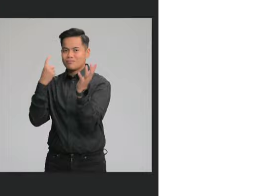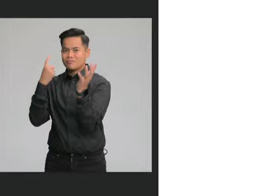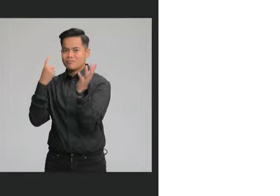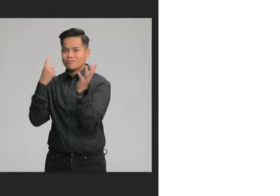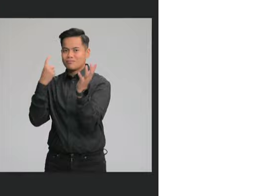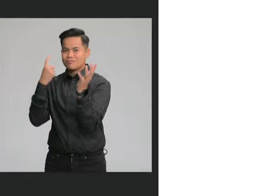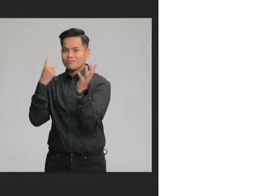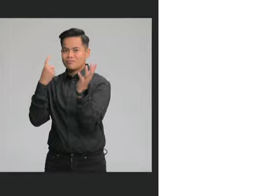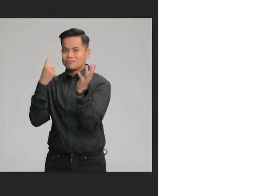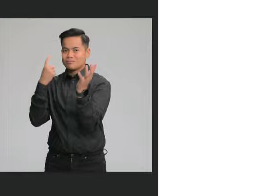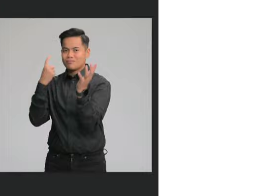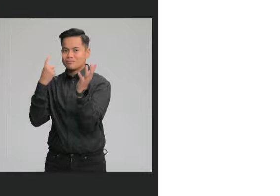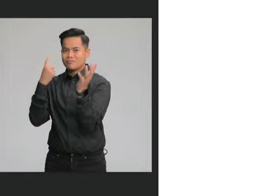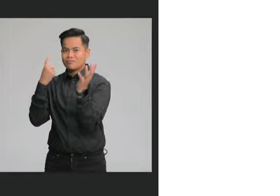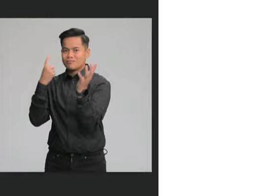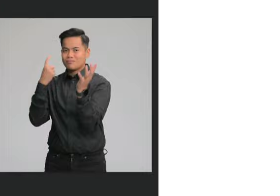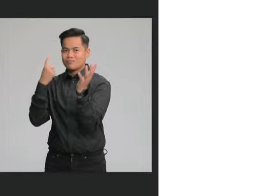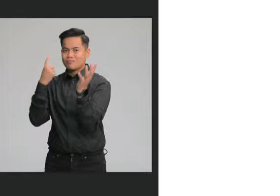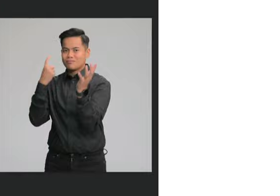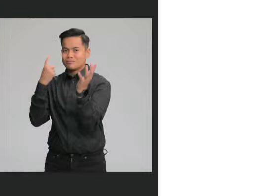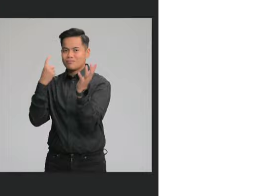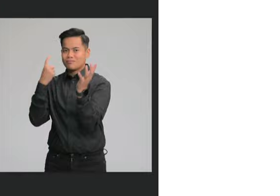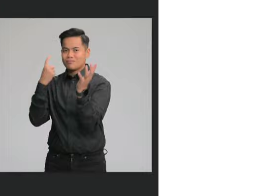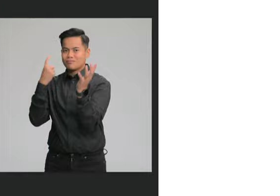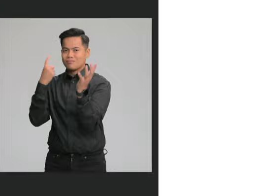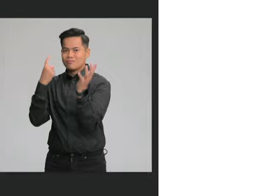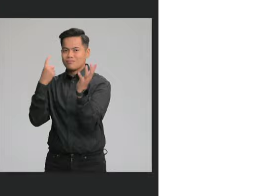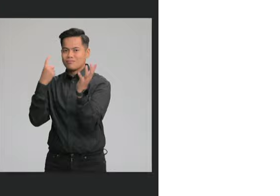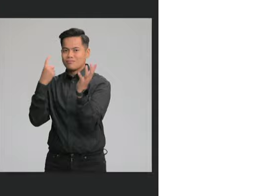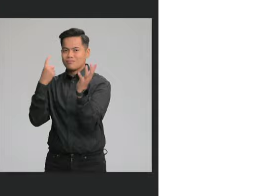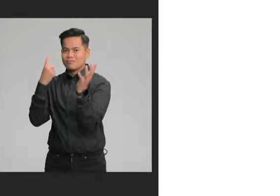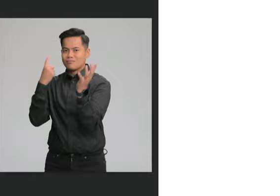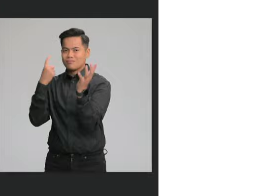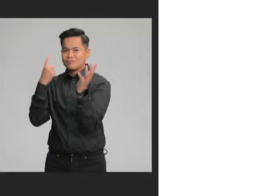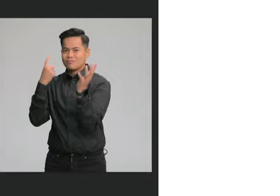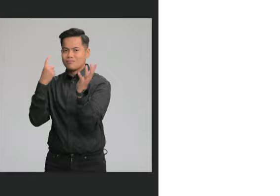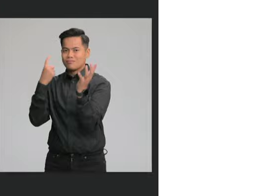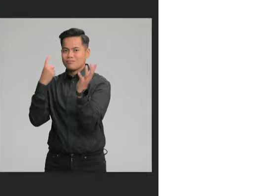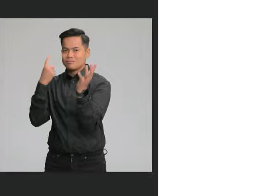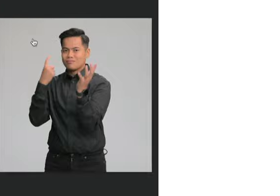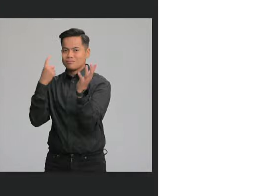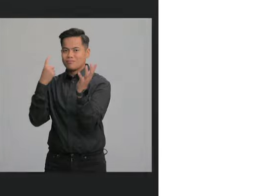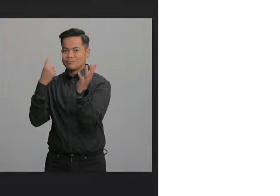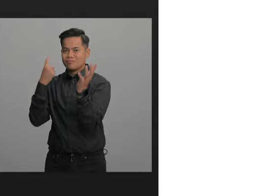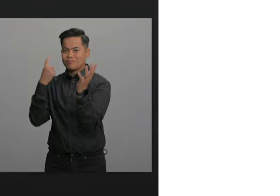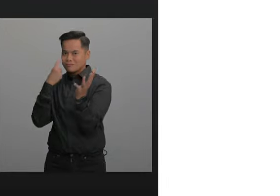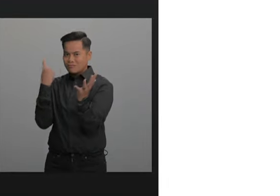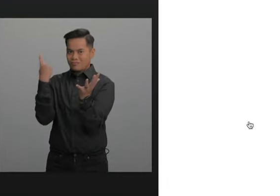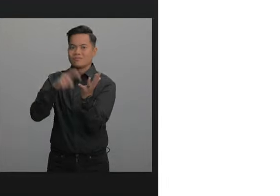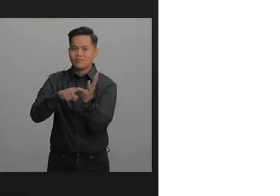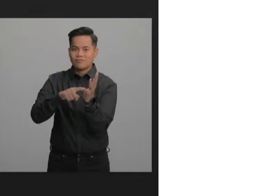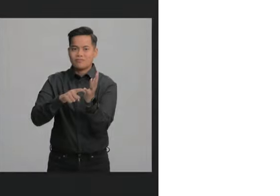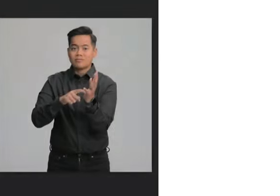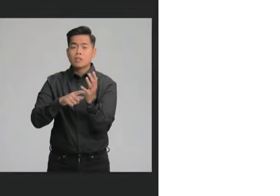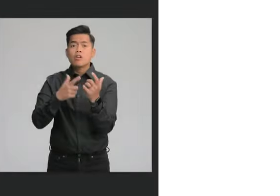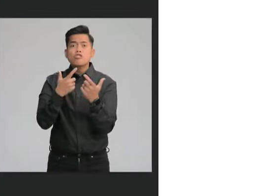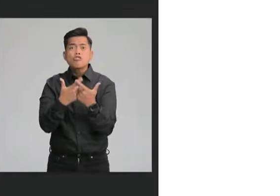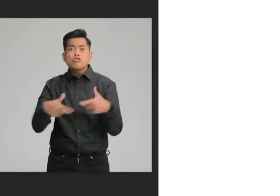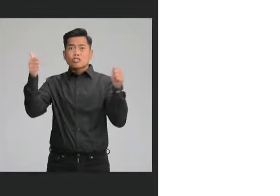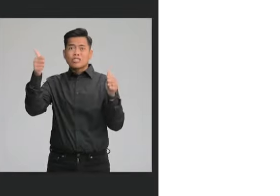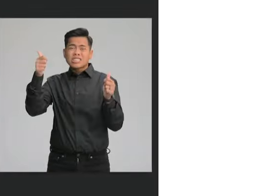light. So if you've got noise going on, if your pixels are just made smaller, you shrink them down, you hide the noise, you get better low light. It's